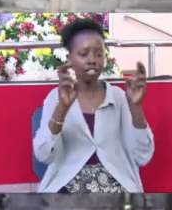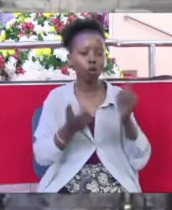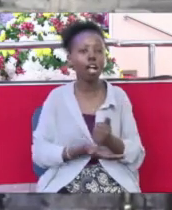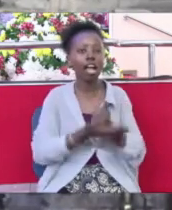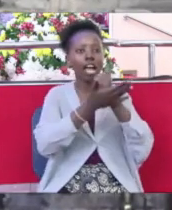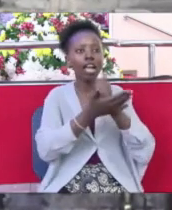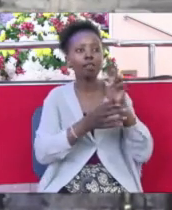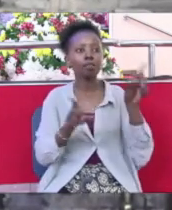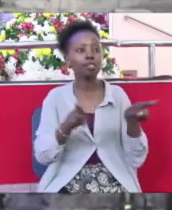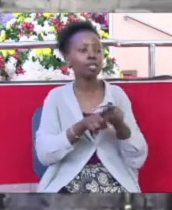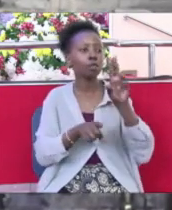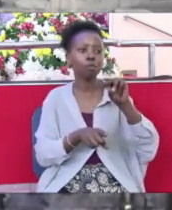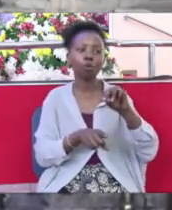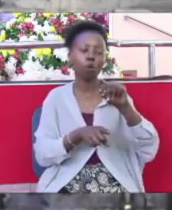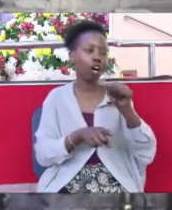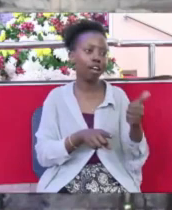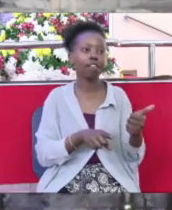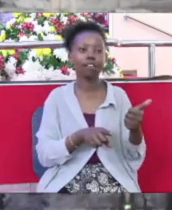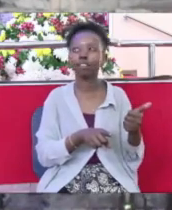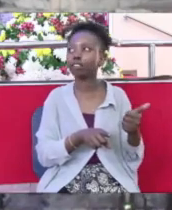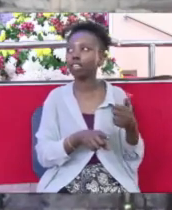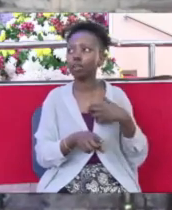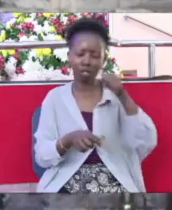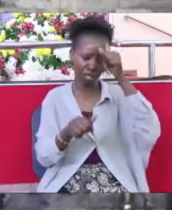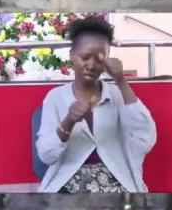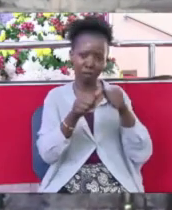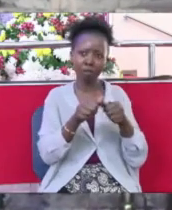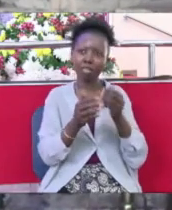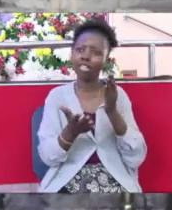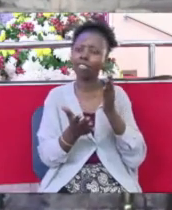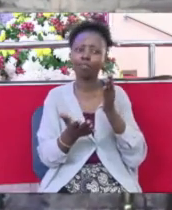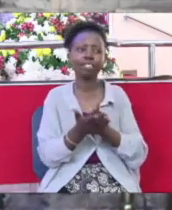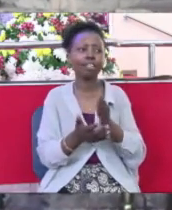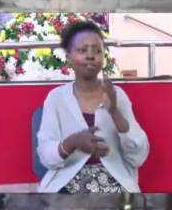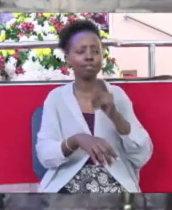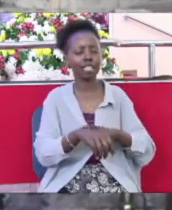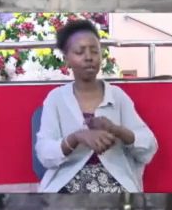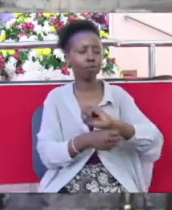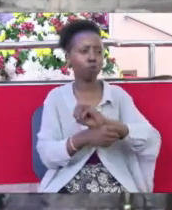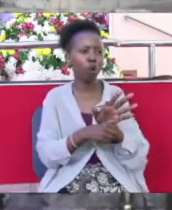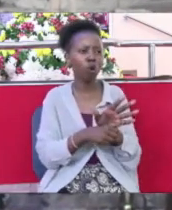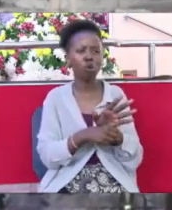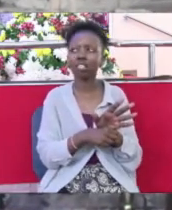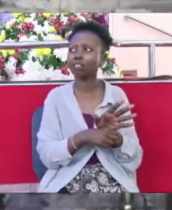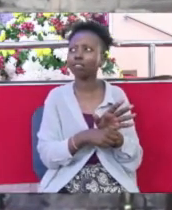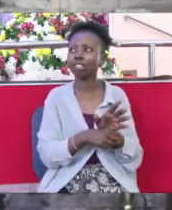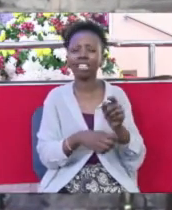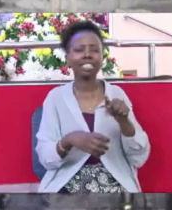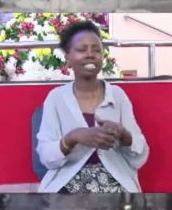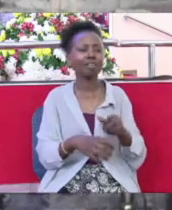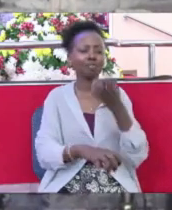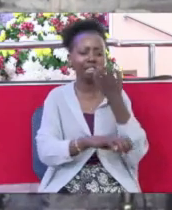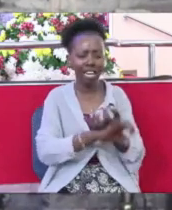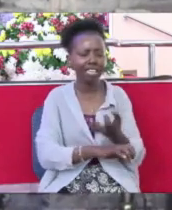Help like no other. Msaada usiolinganishwa. And I remember during COVID, nakumbuka wakati wa COVID, when things were very tough, wakati